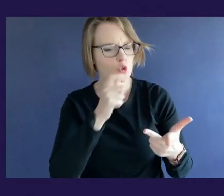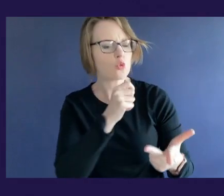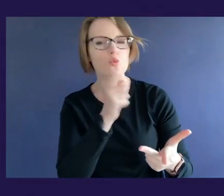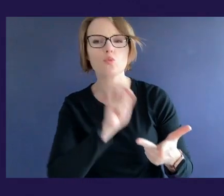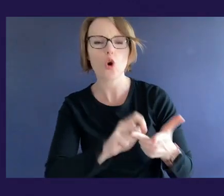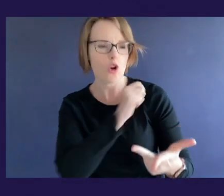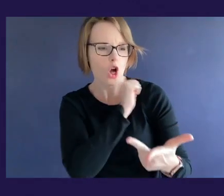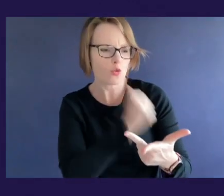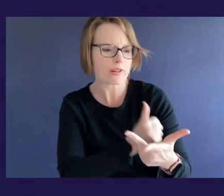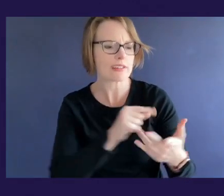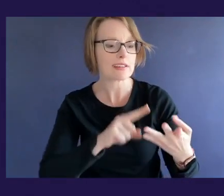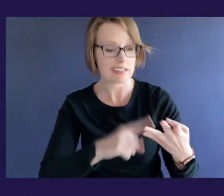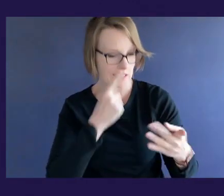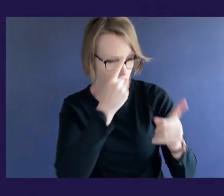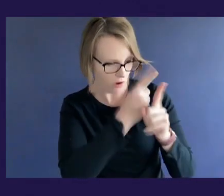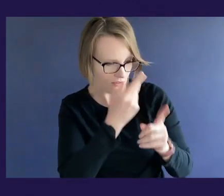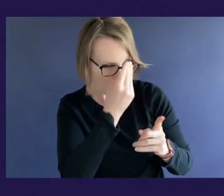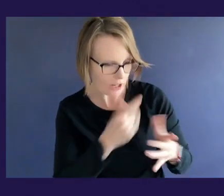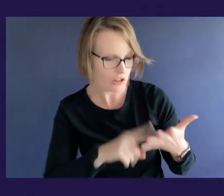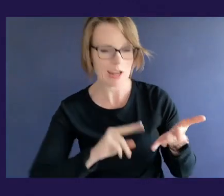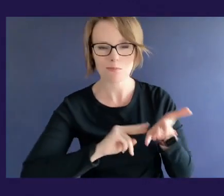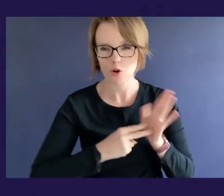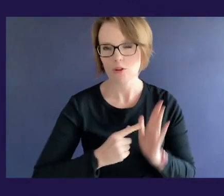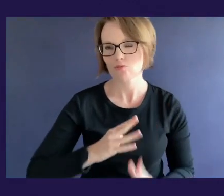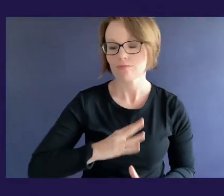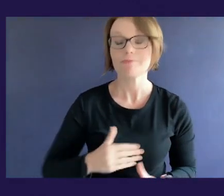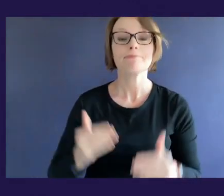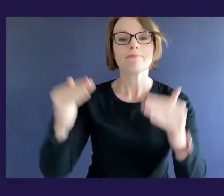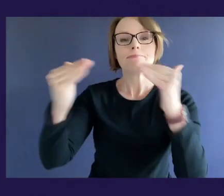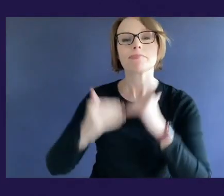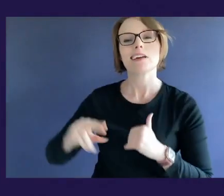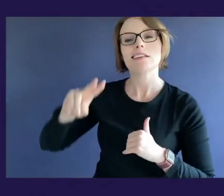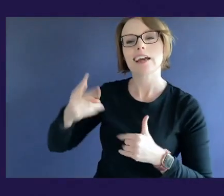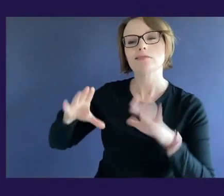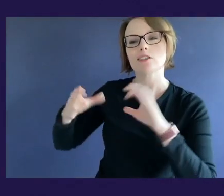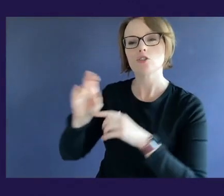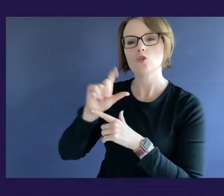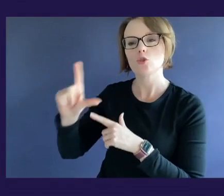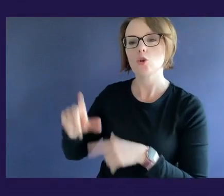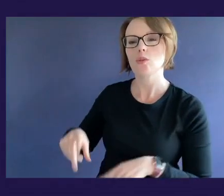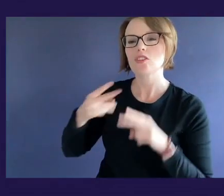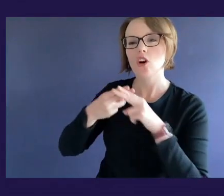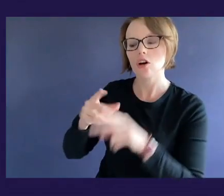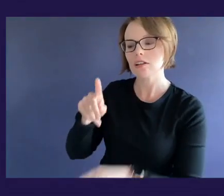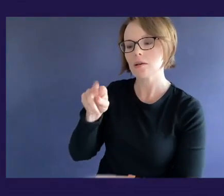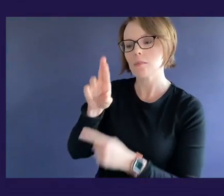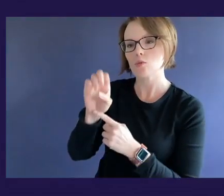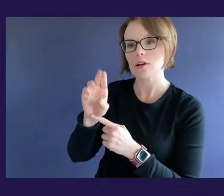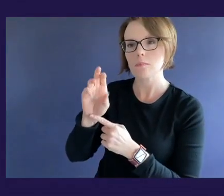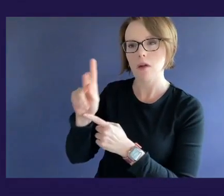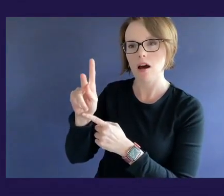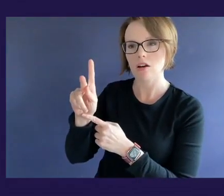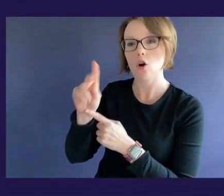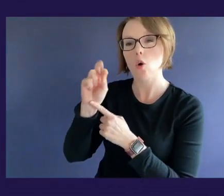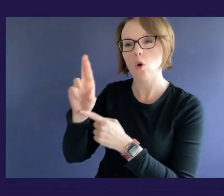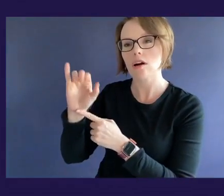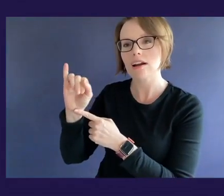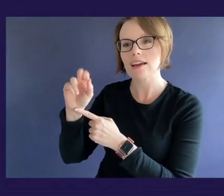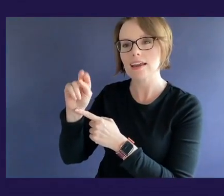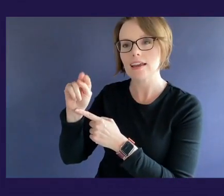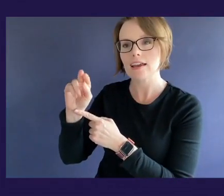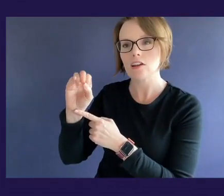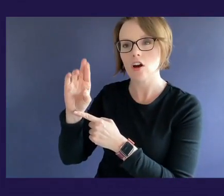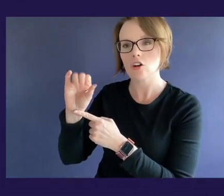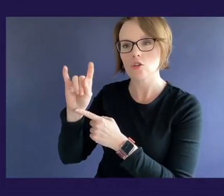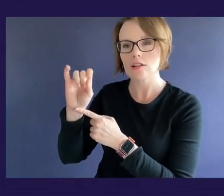and purpose. And then the second category of tools were pre-bunking or inoculation tools. I think this was discussed a bit